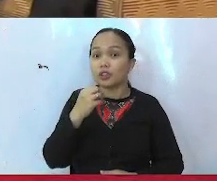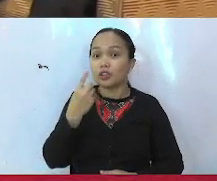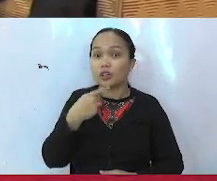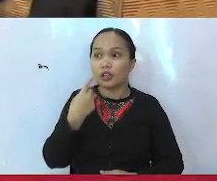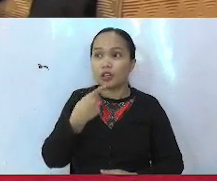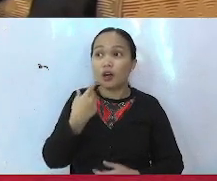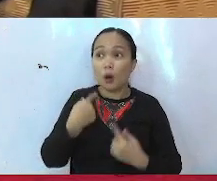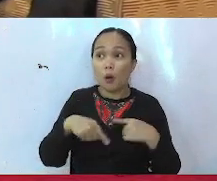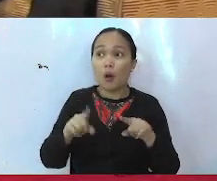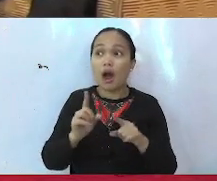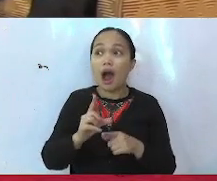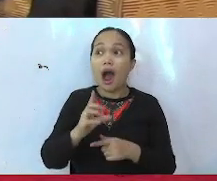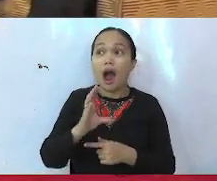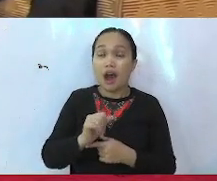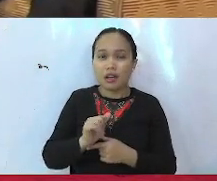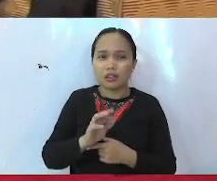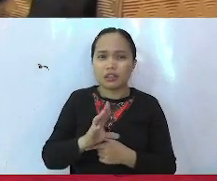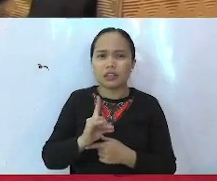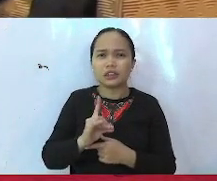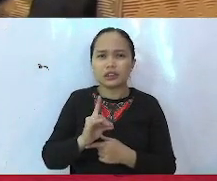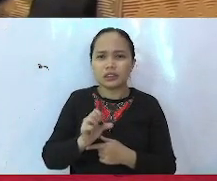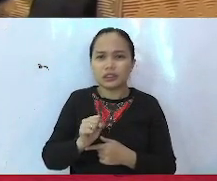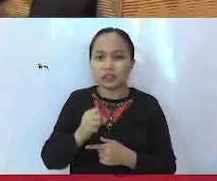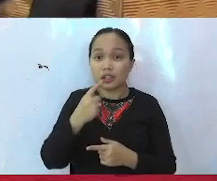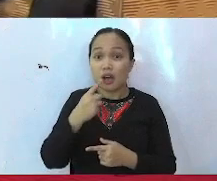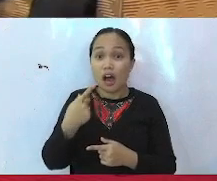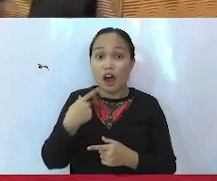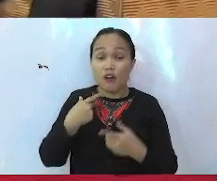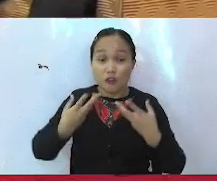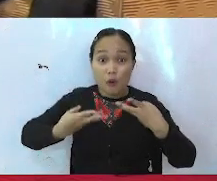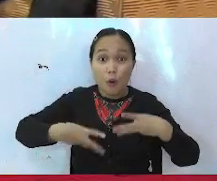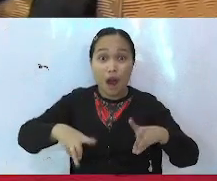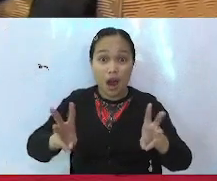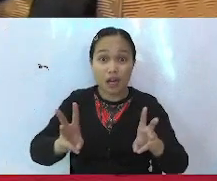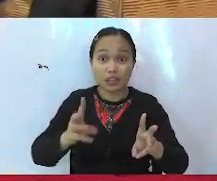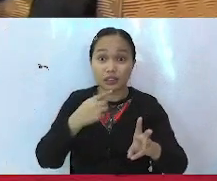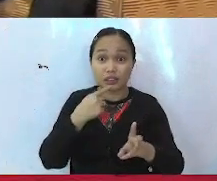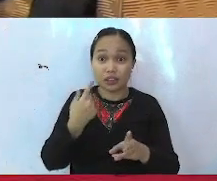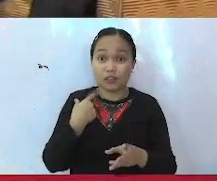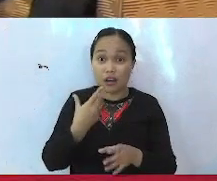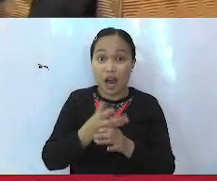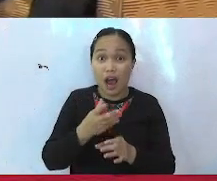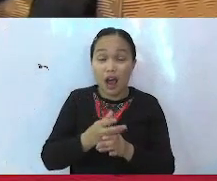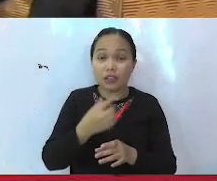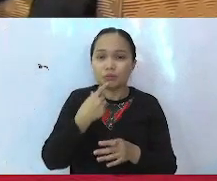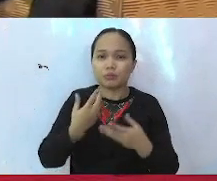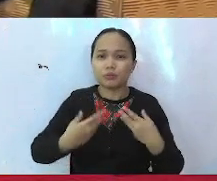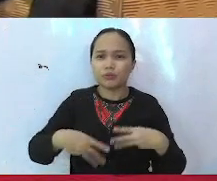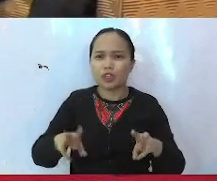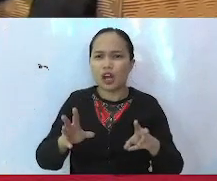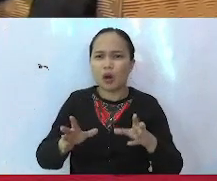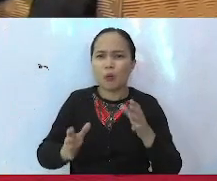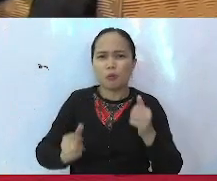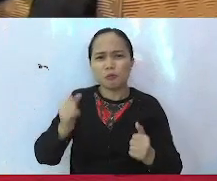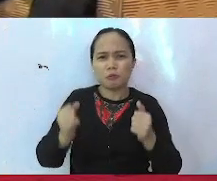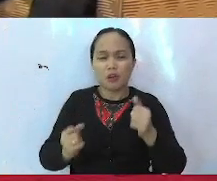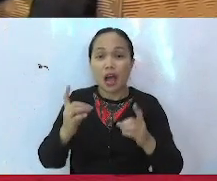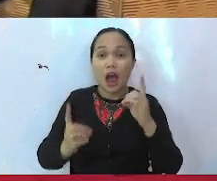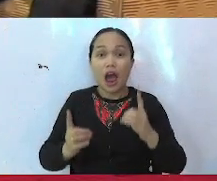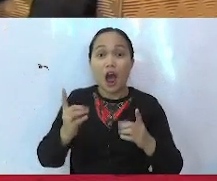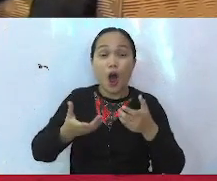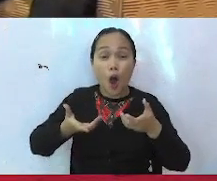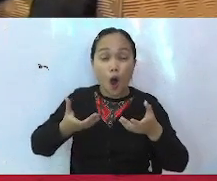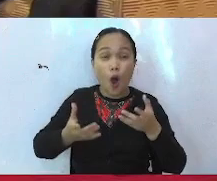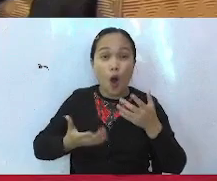ever done go-karts? Okay. So in go-karts, there's a track. Oh, yeah. Right? Yeah. There's a track. That's right. All right? And you're driving your go-kart.